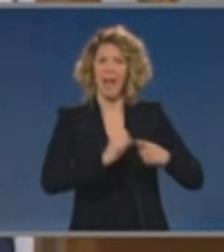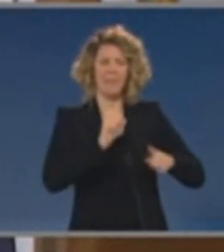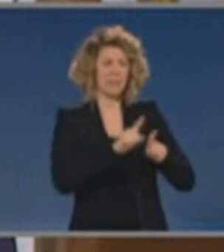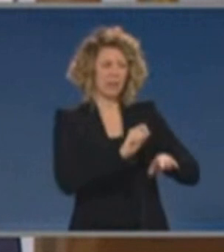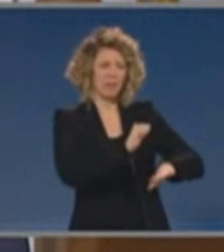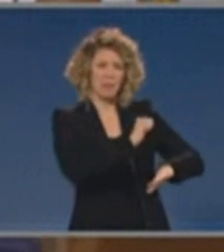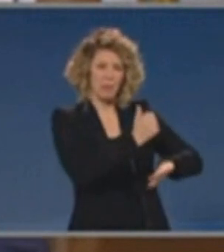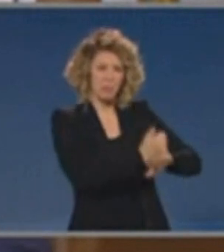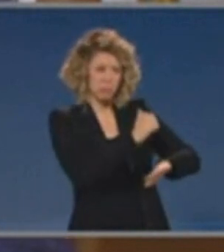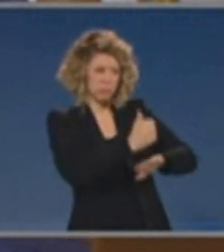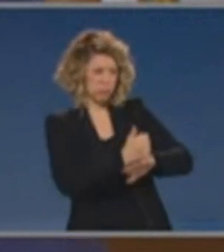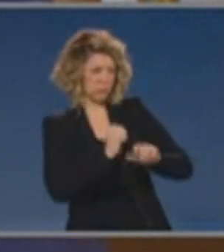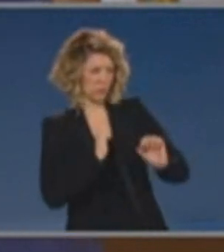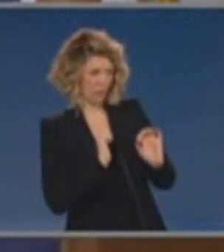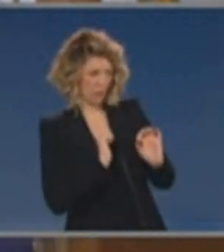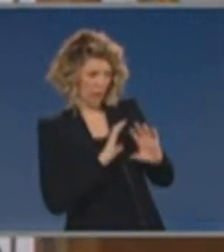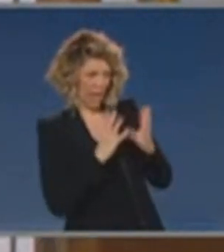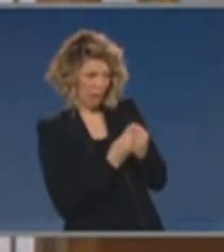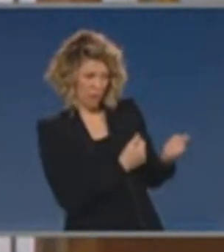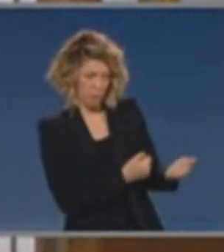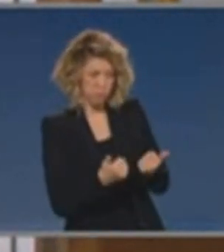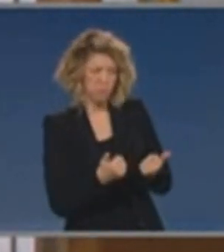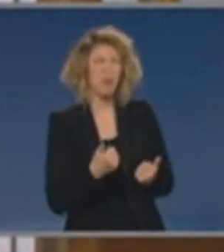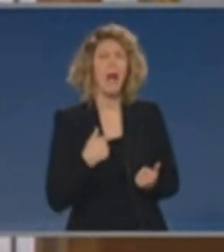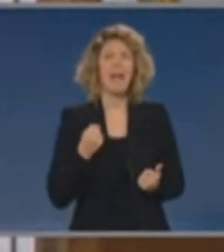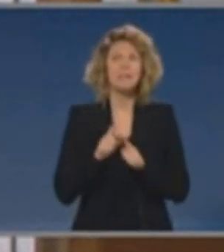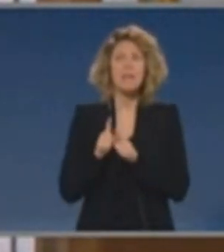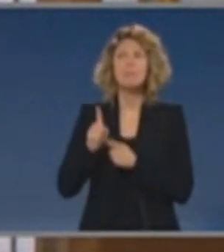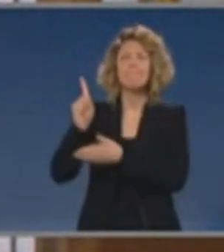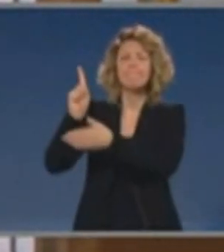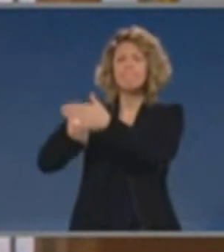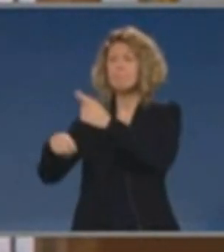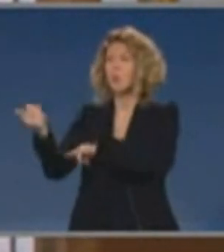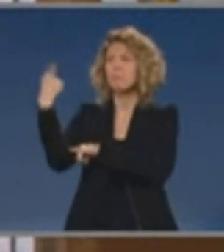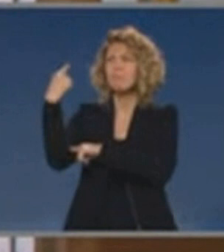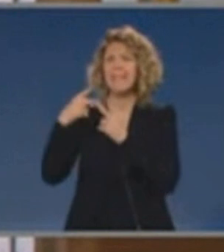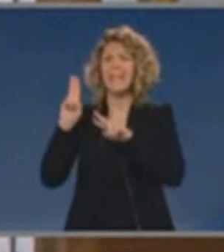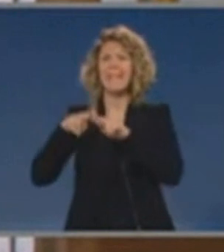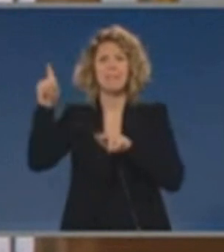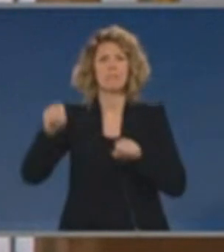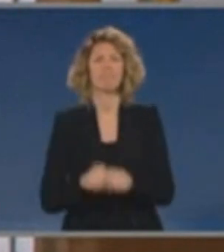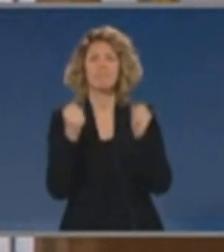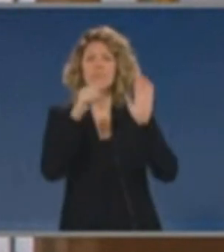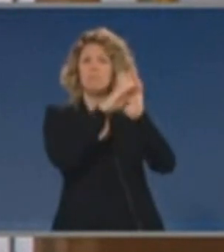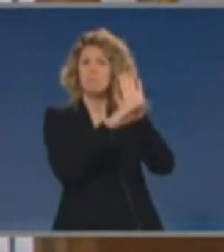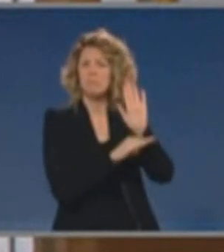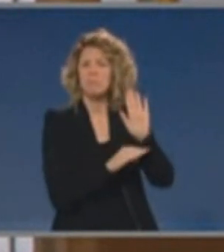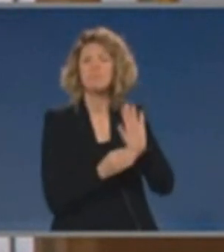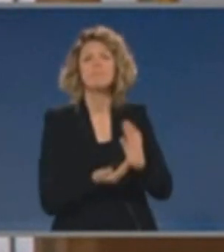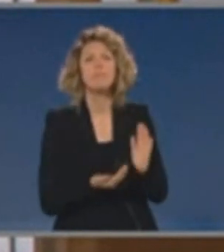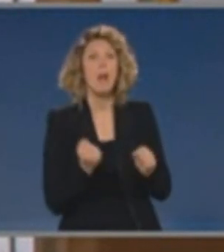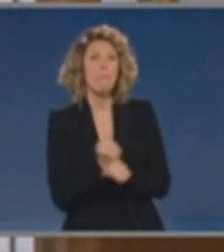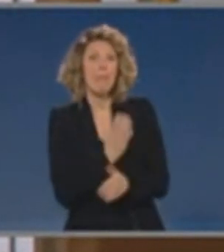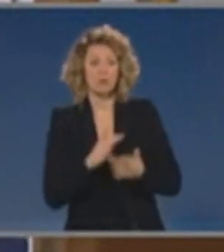systems by increased resources and penalties for around compliance, will ensure that Australia's foreign